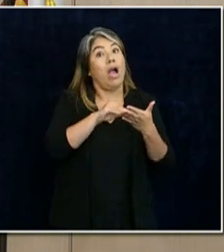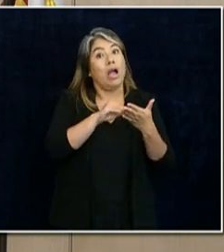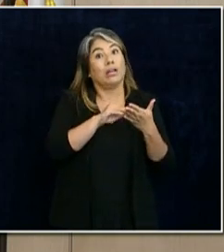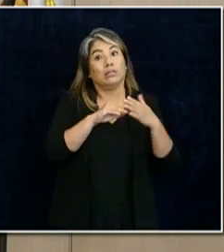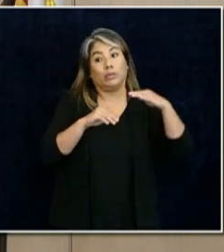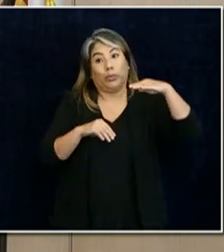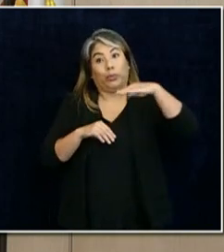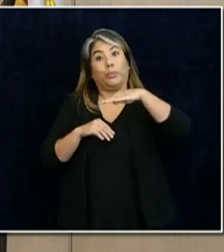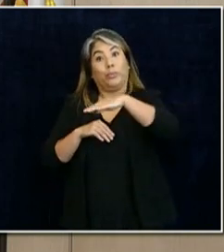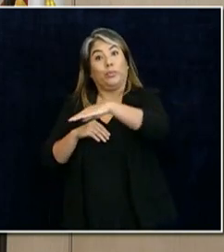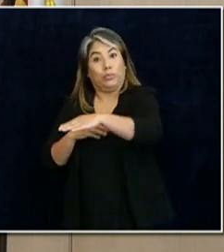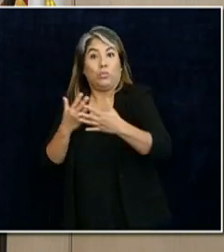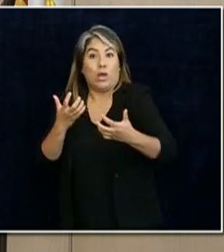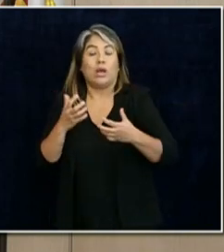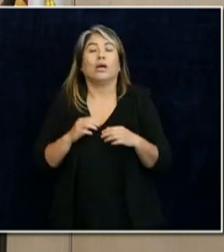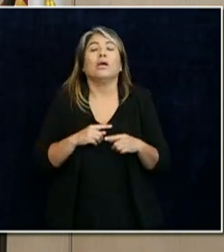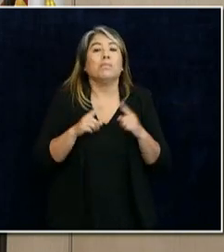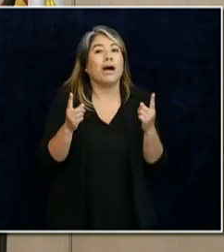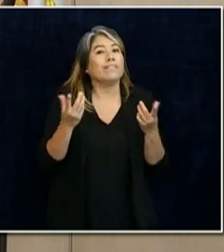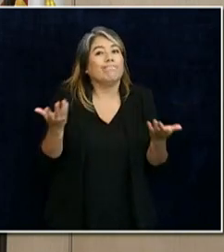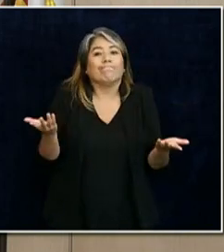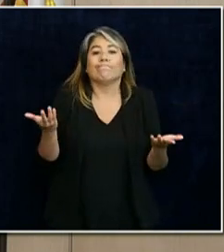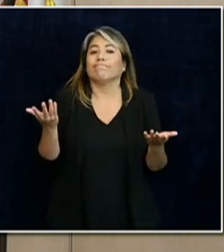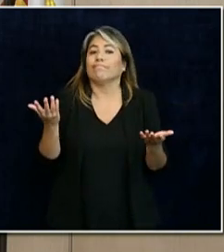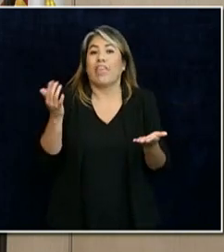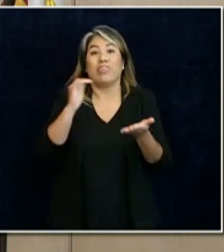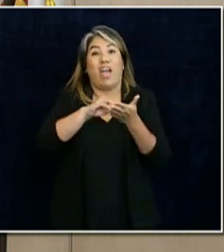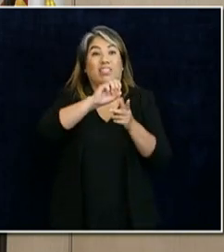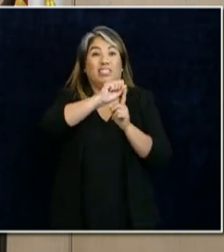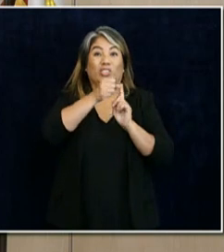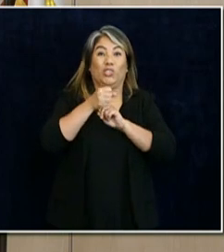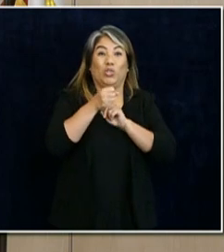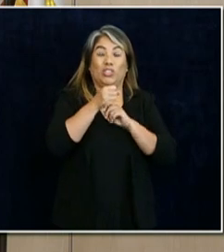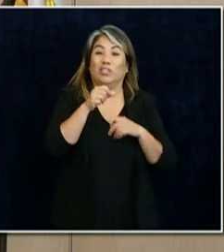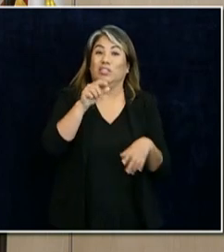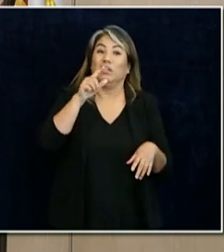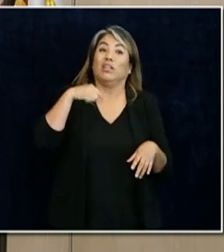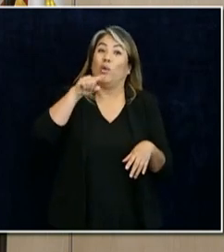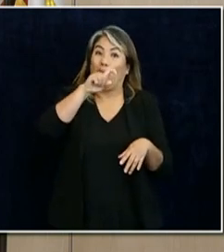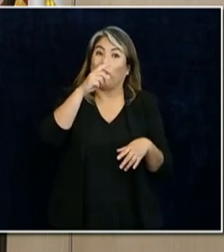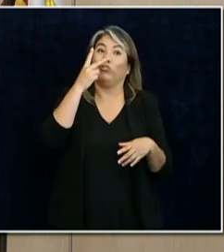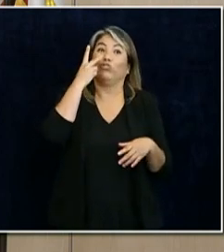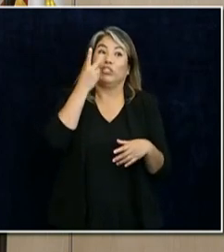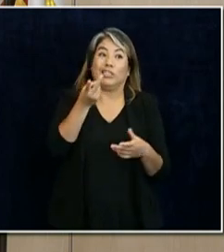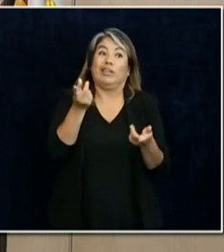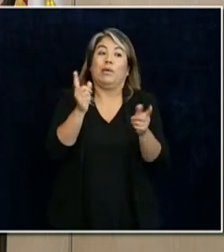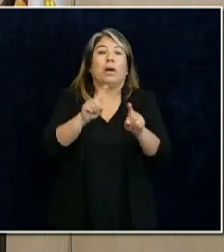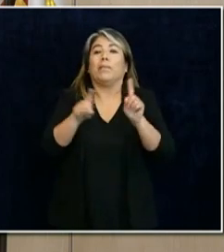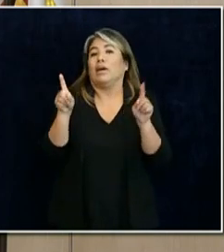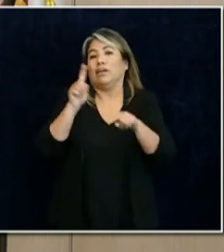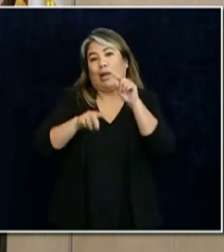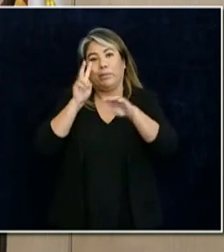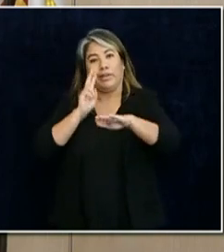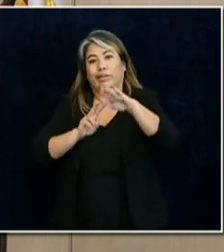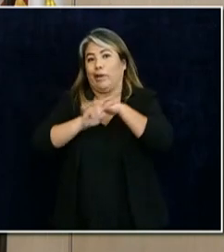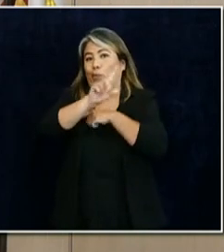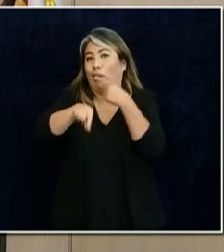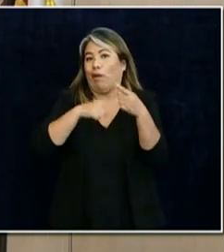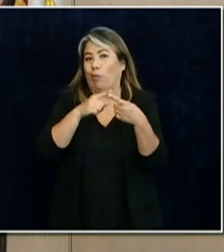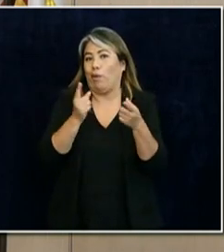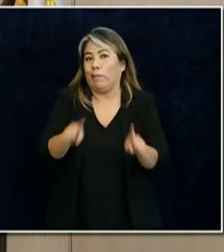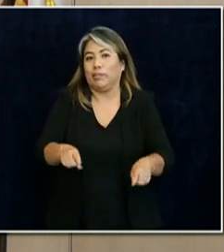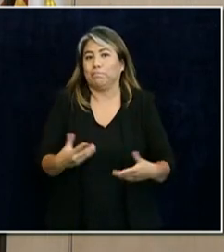downward projection. But again, that's the scenario that would need to be in place, but I can't predict when that would